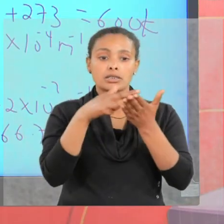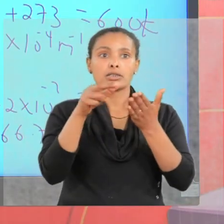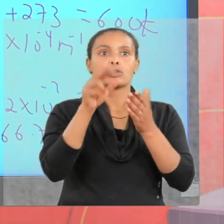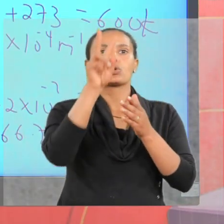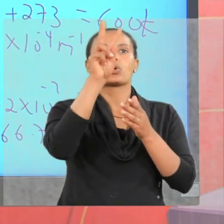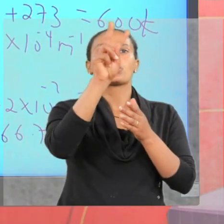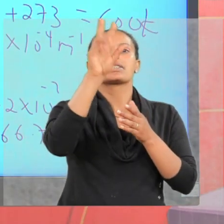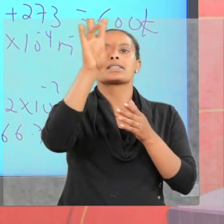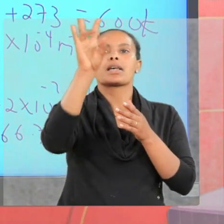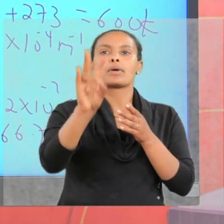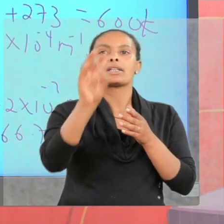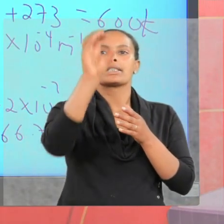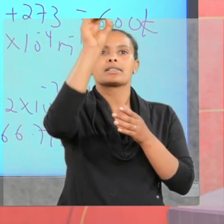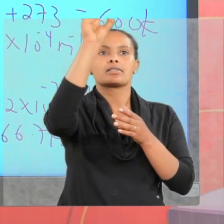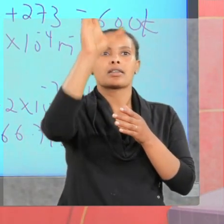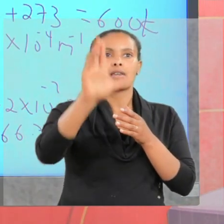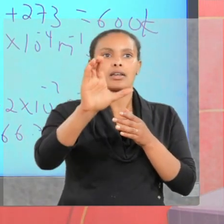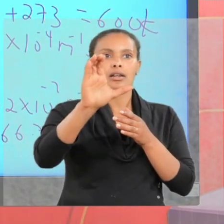27 degrees centigrade.